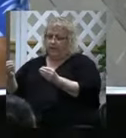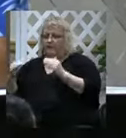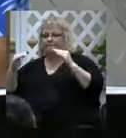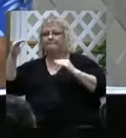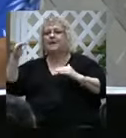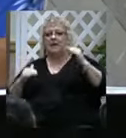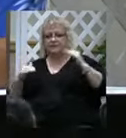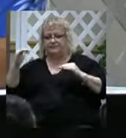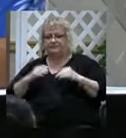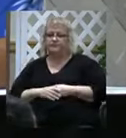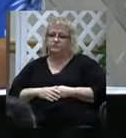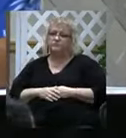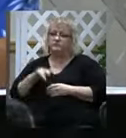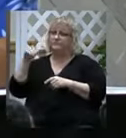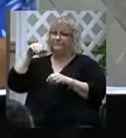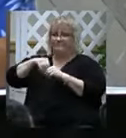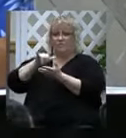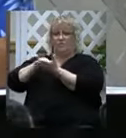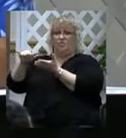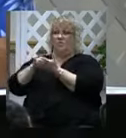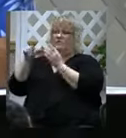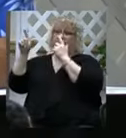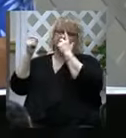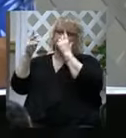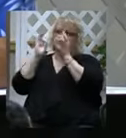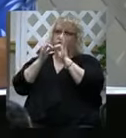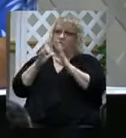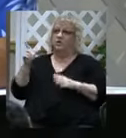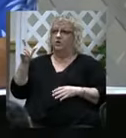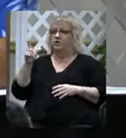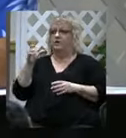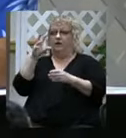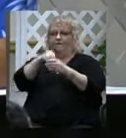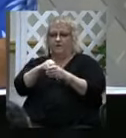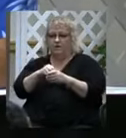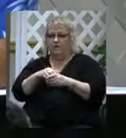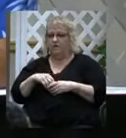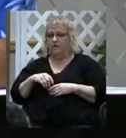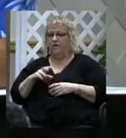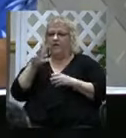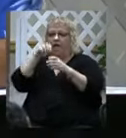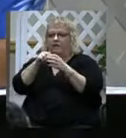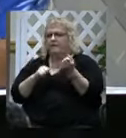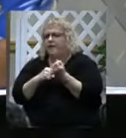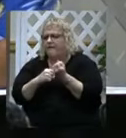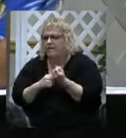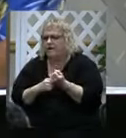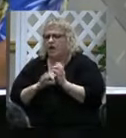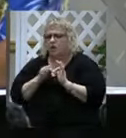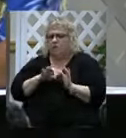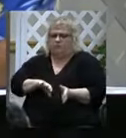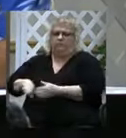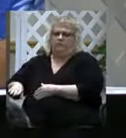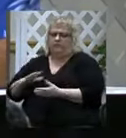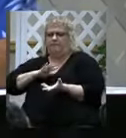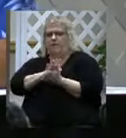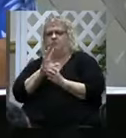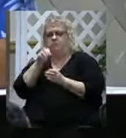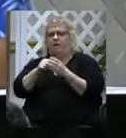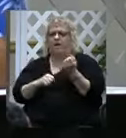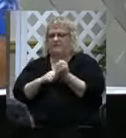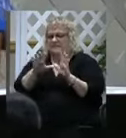seen, at least in New York City, a lot of interpreters getting into the advocate position, and that's